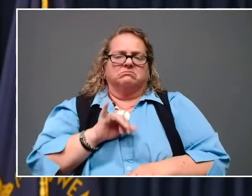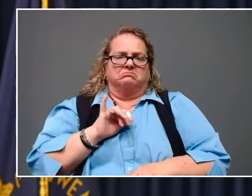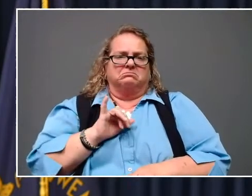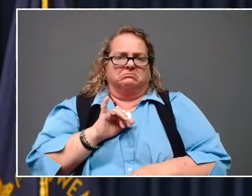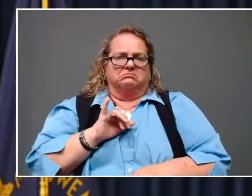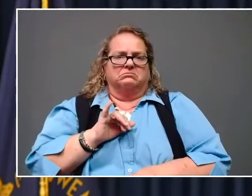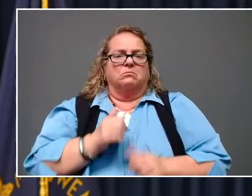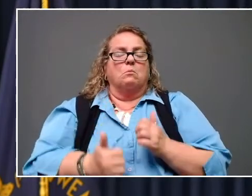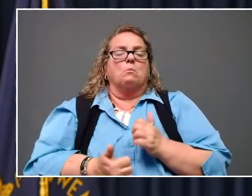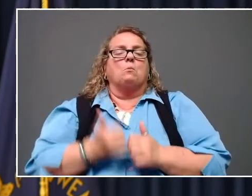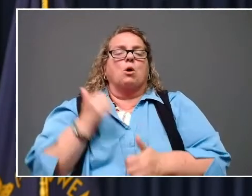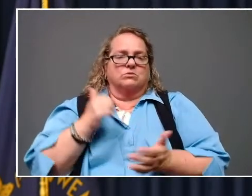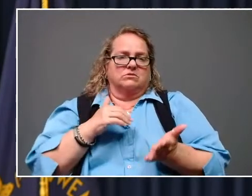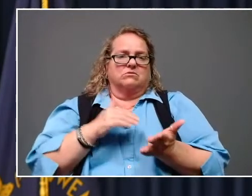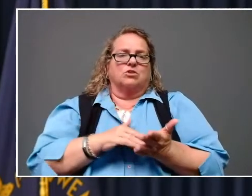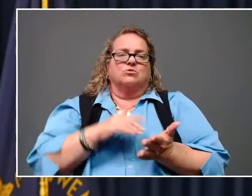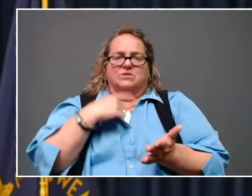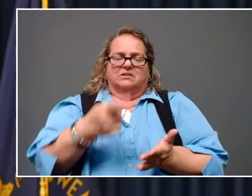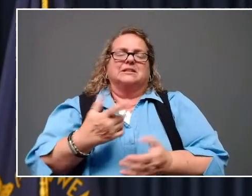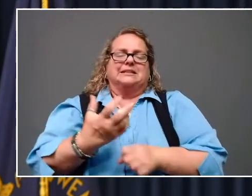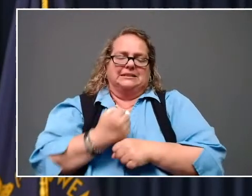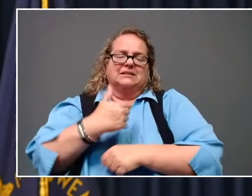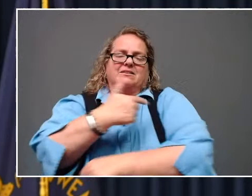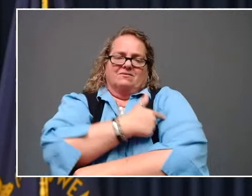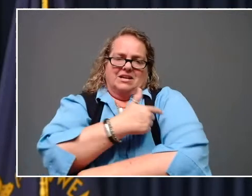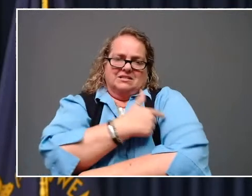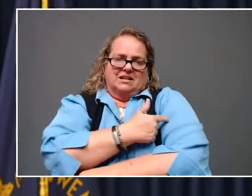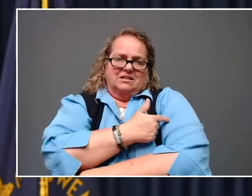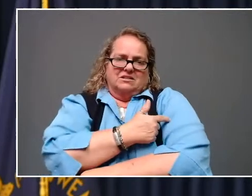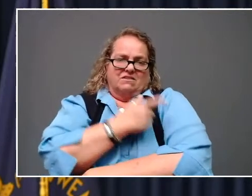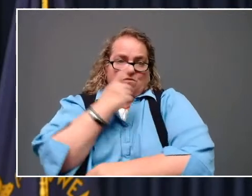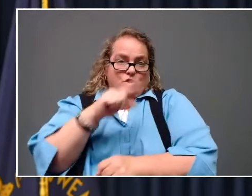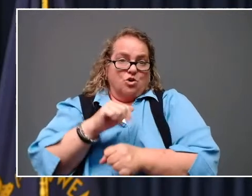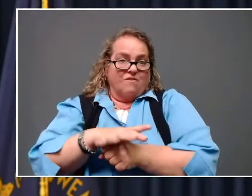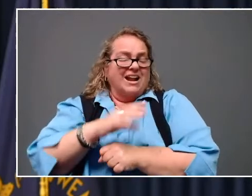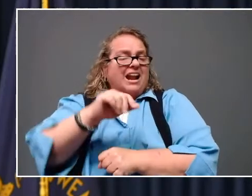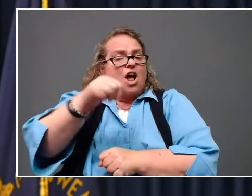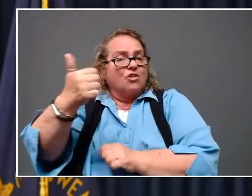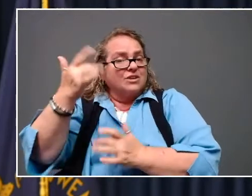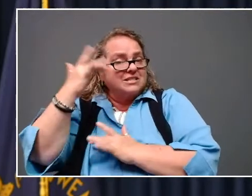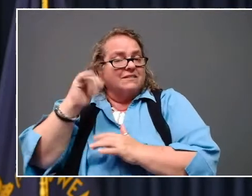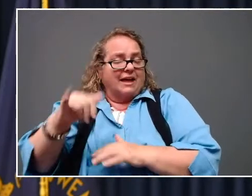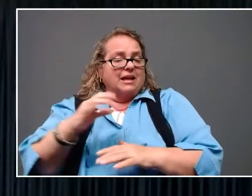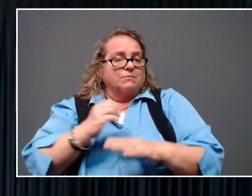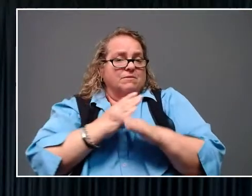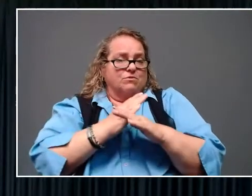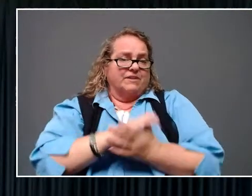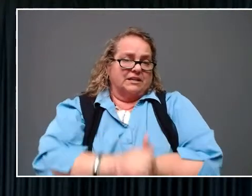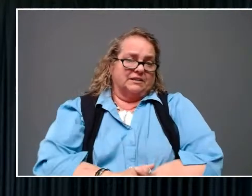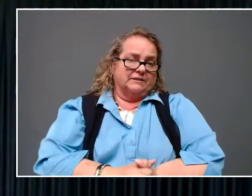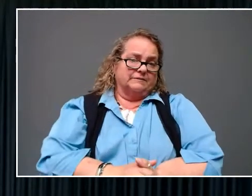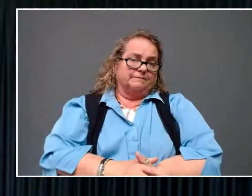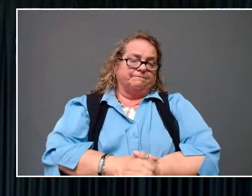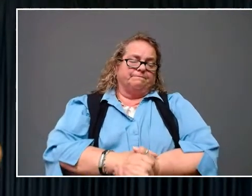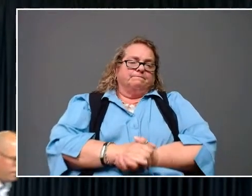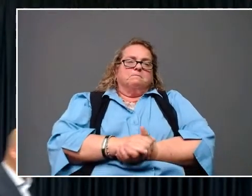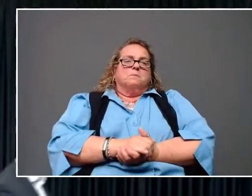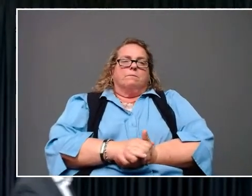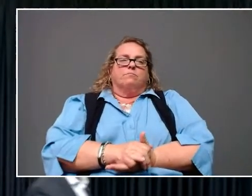will encourage you to be open to vaccination, both for COVID and for other diseases that can be prevented by vaccine.